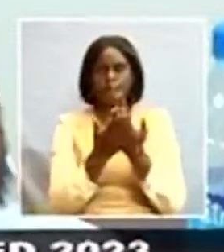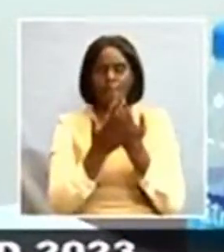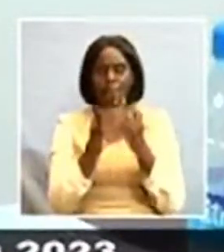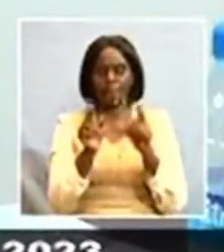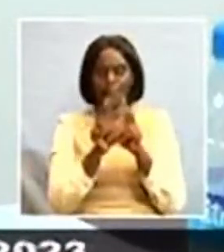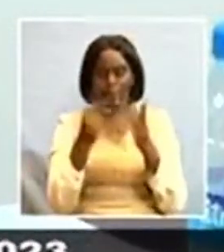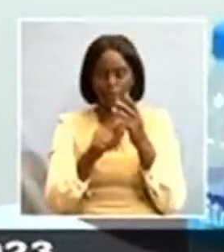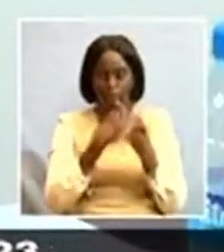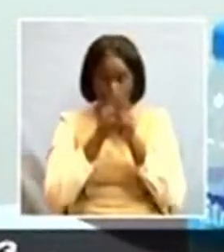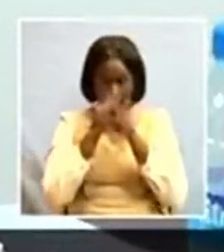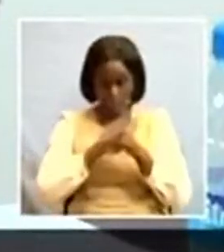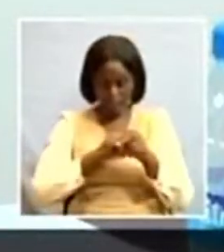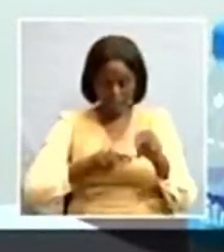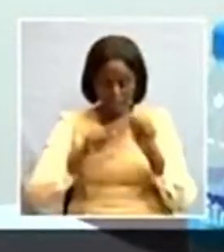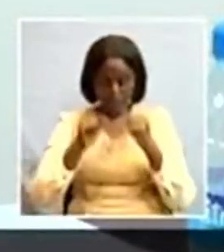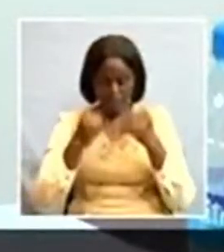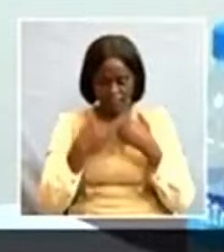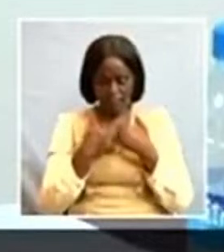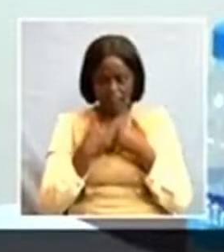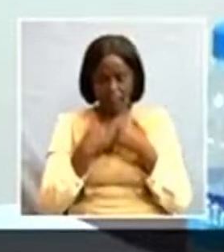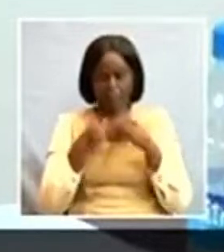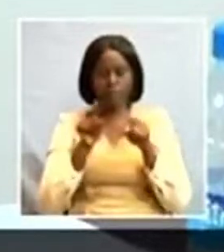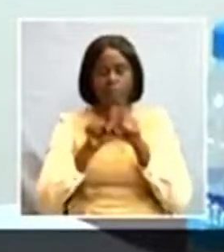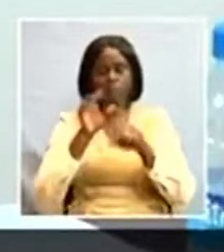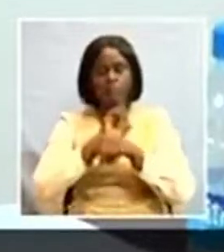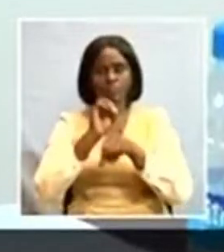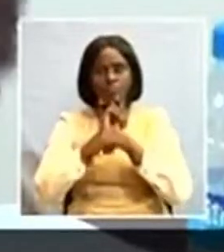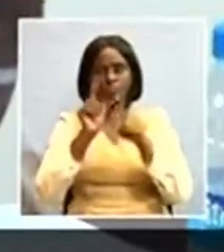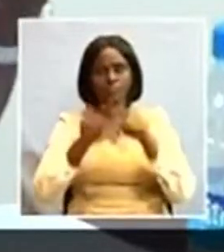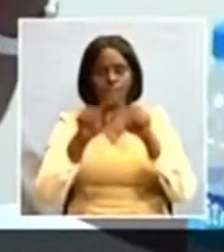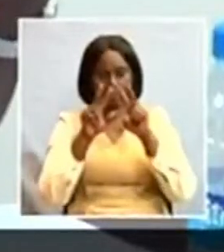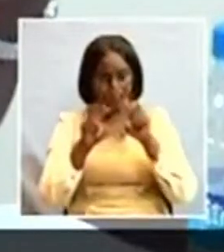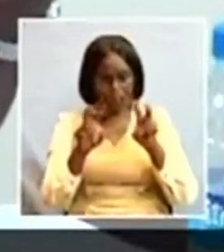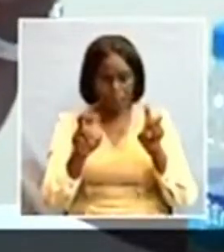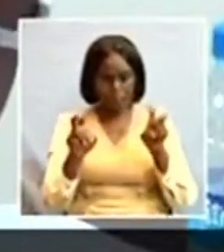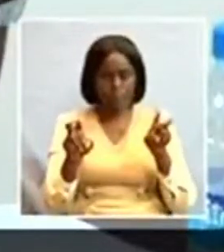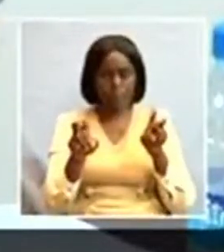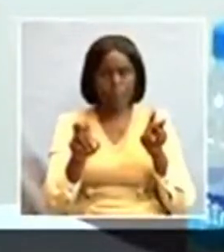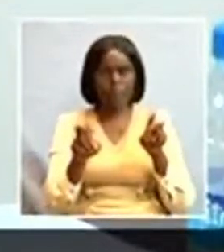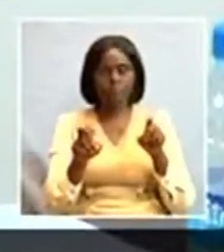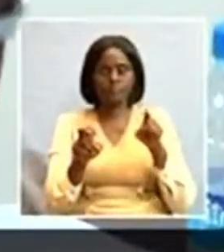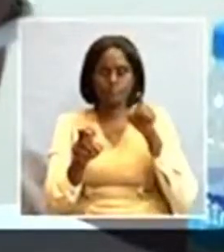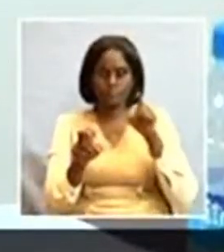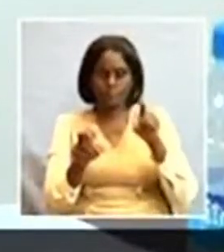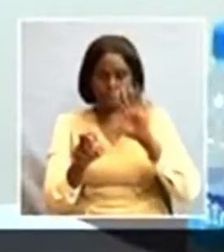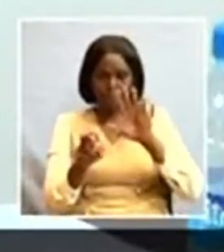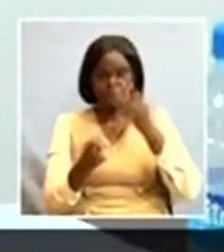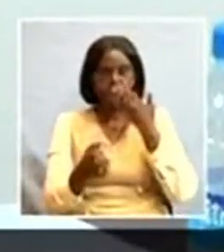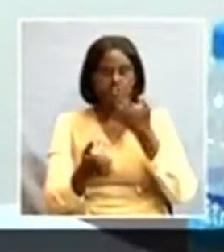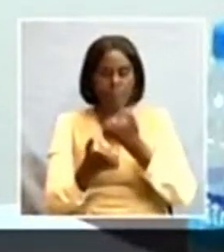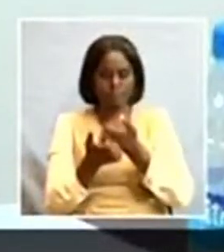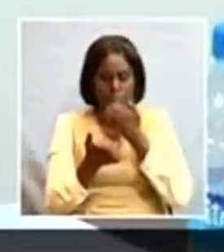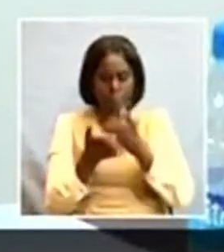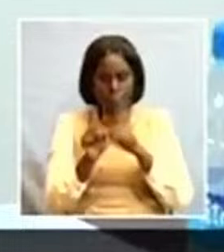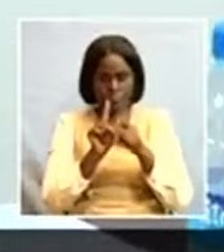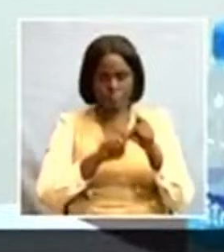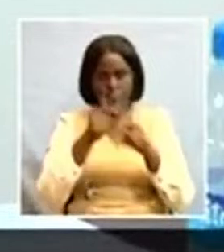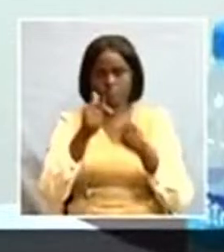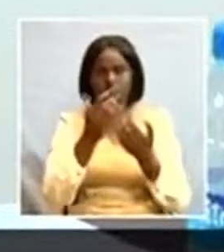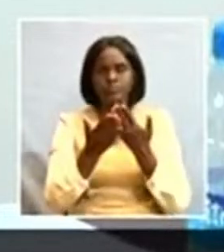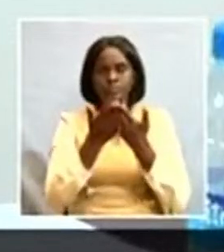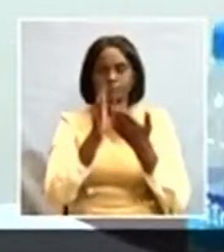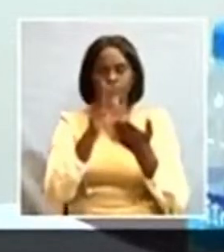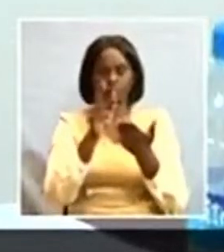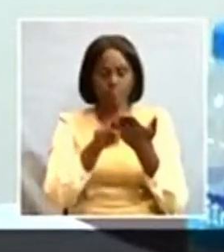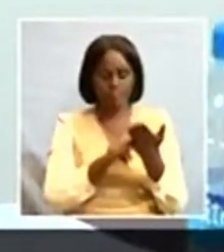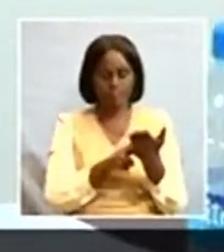that honorable members can have the opportunity to scrutinize your evidence as you present your